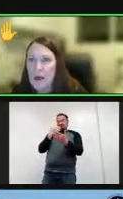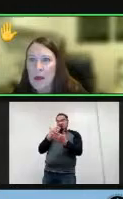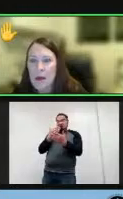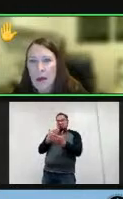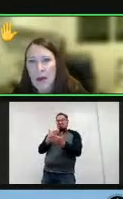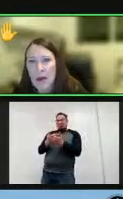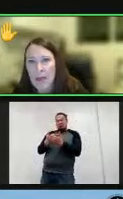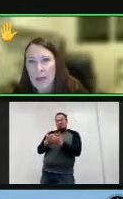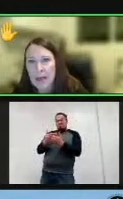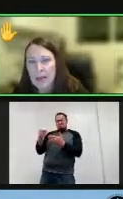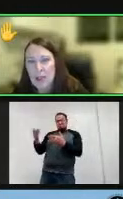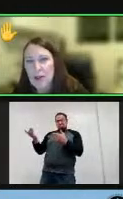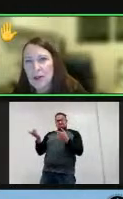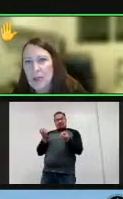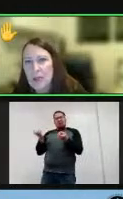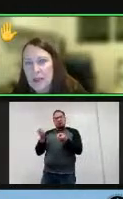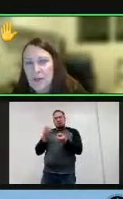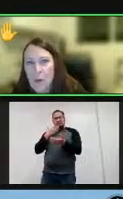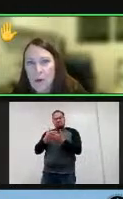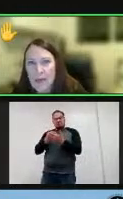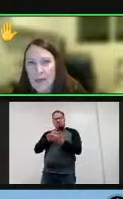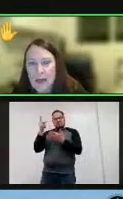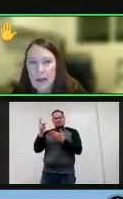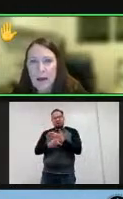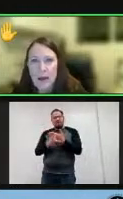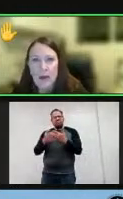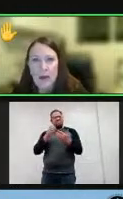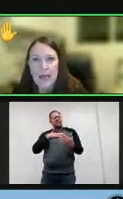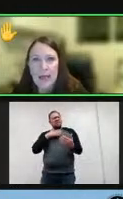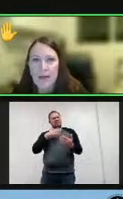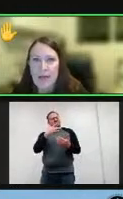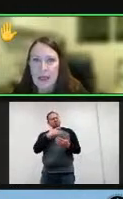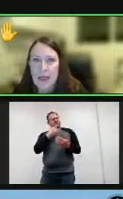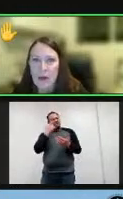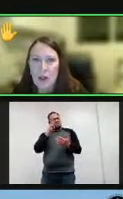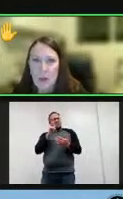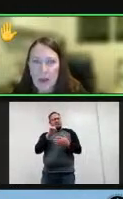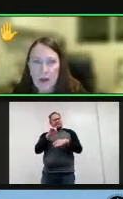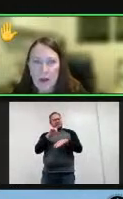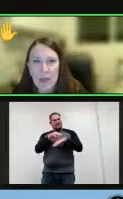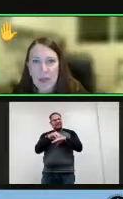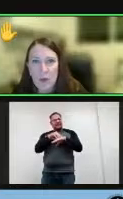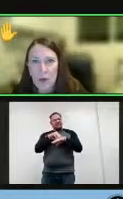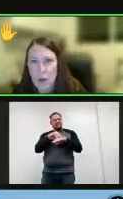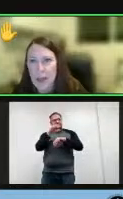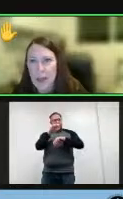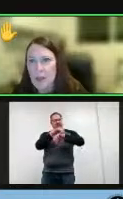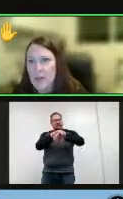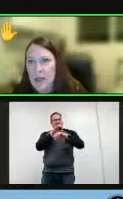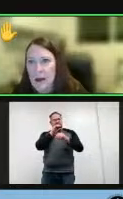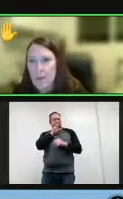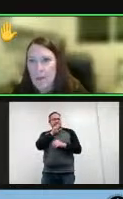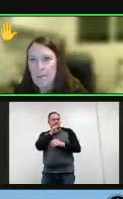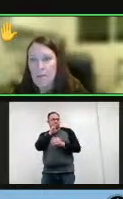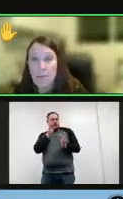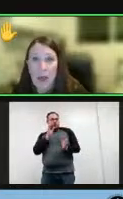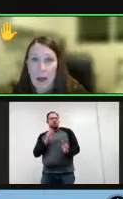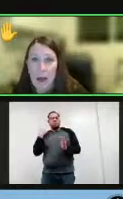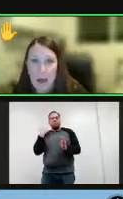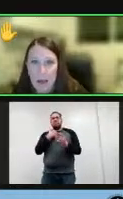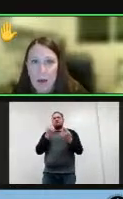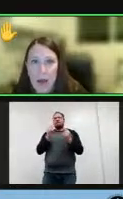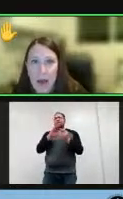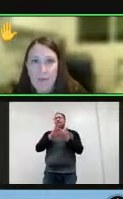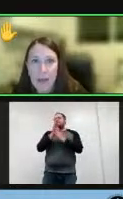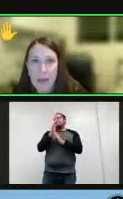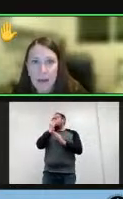going. My concern is for the native English speakers as we're trying to become,